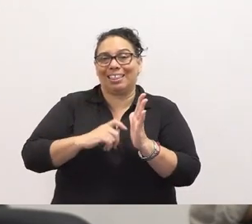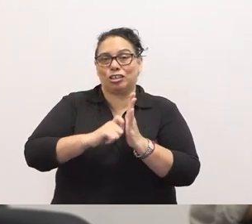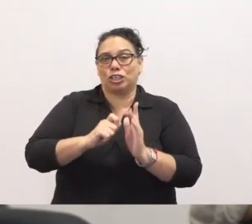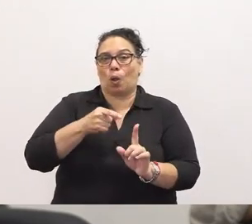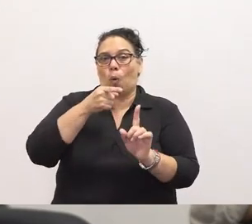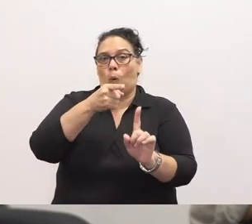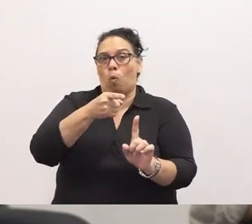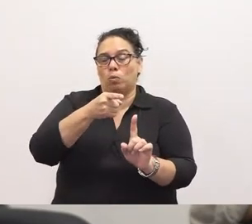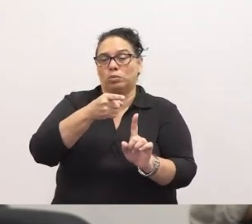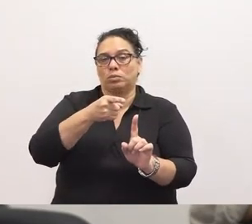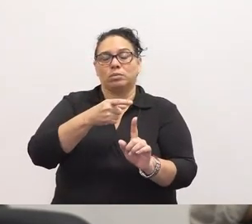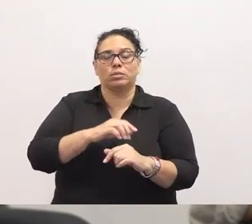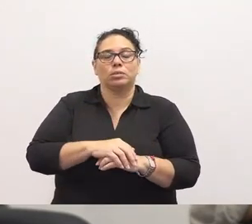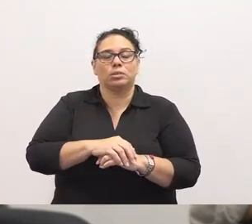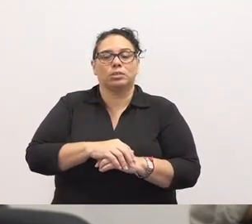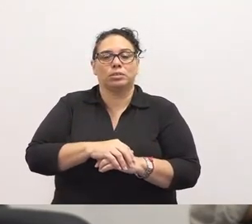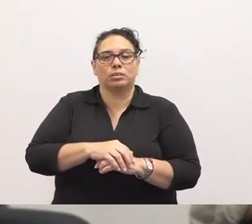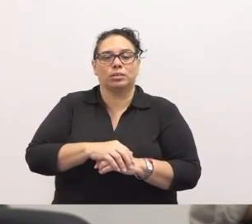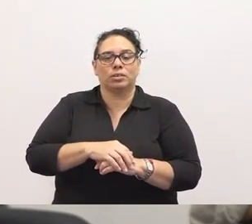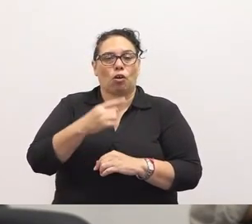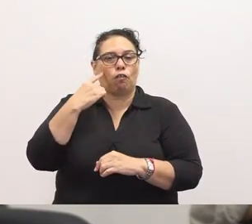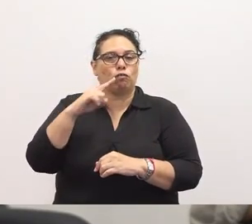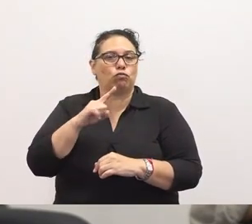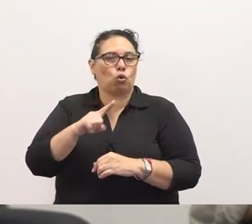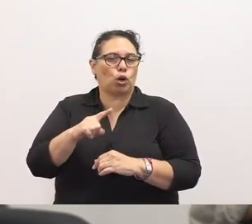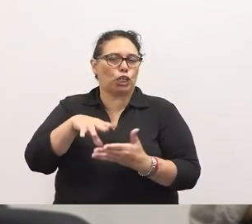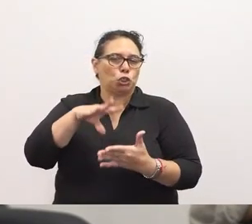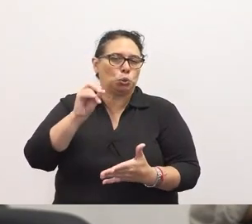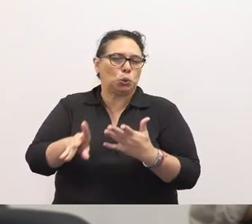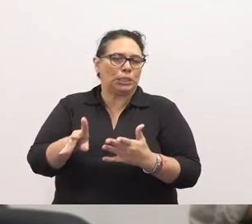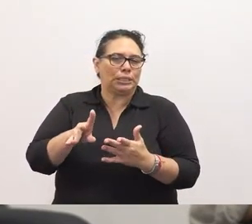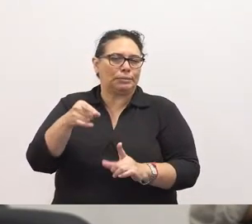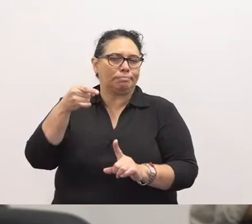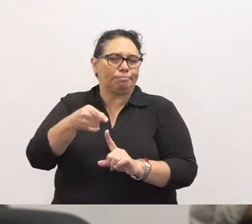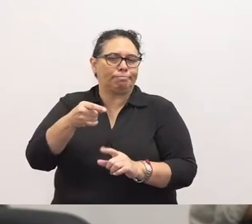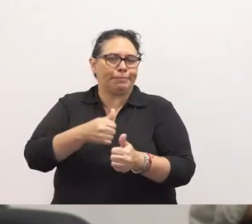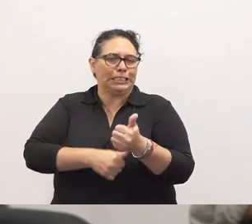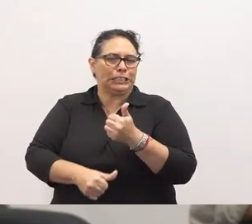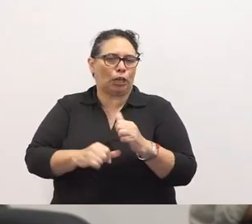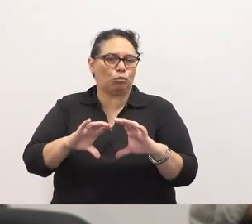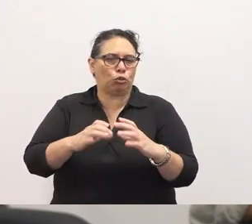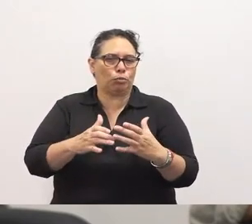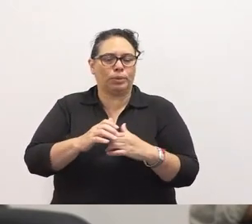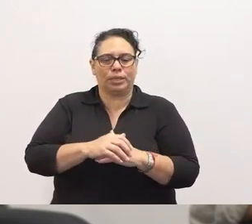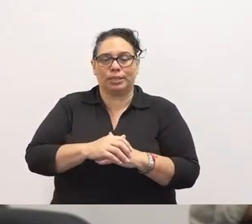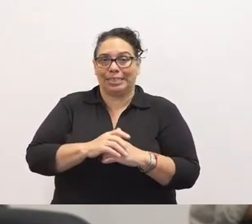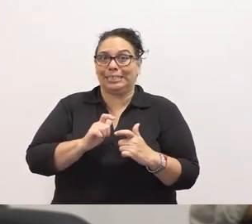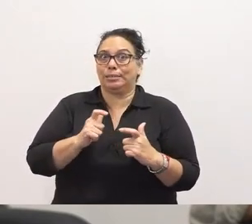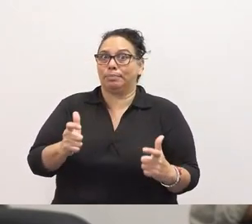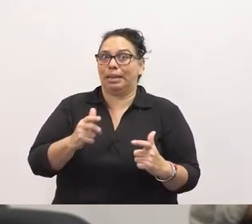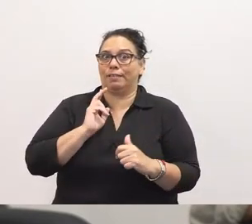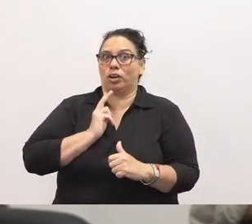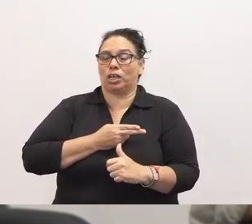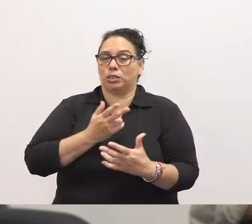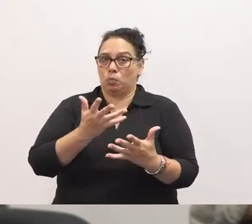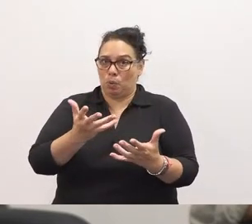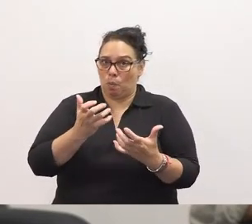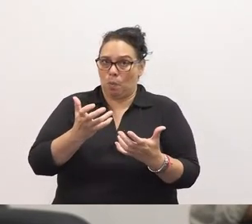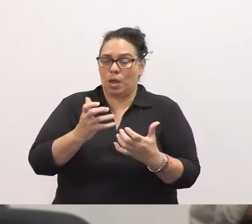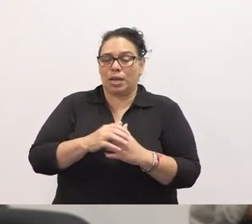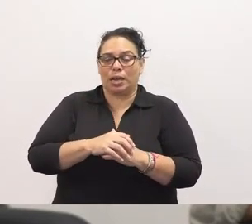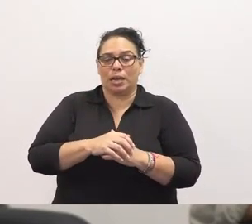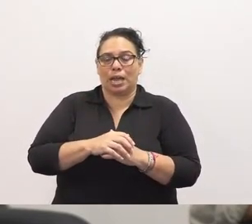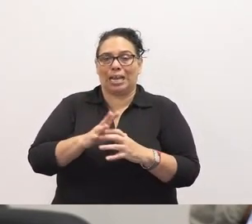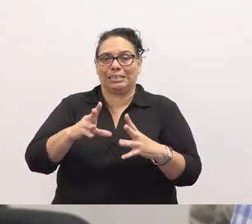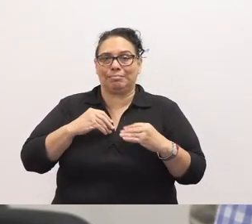for specific student subgroups. And this one's big for us, and this was what we would like as a district, is to adopt